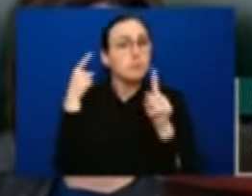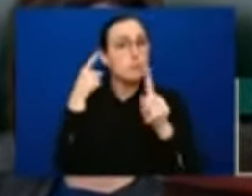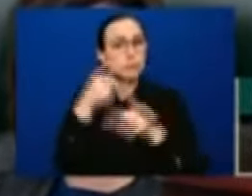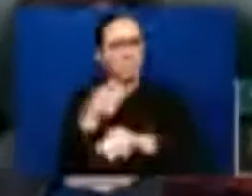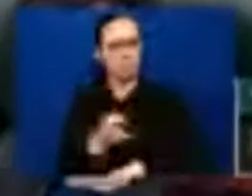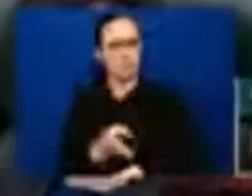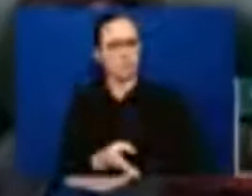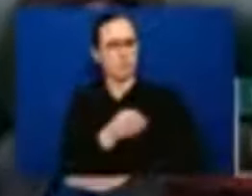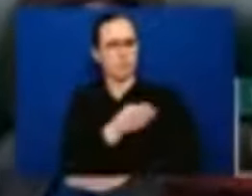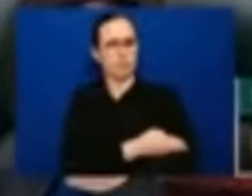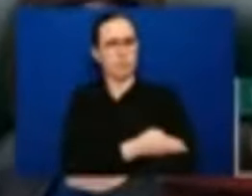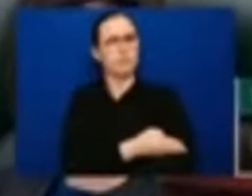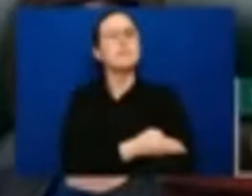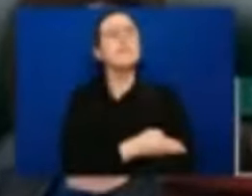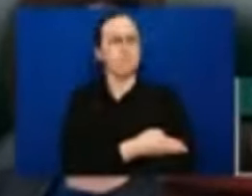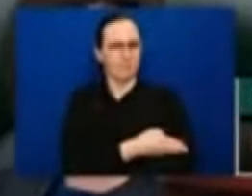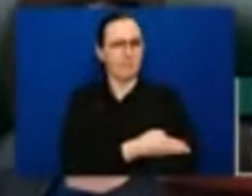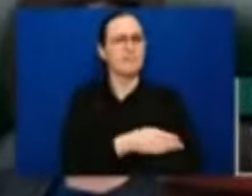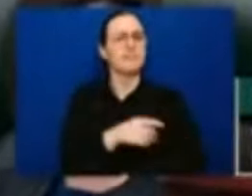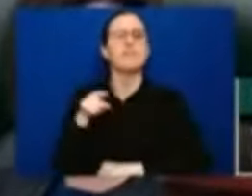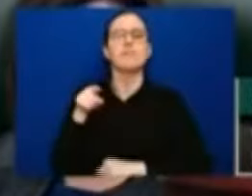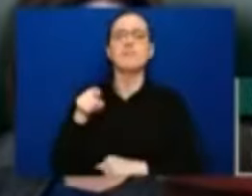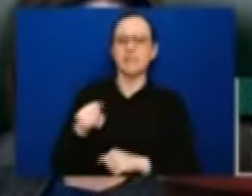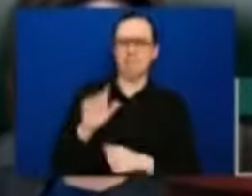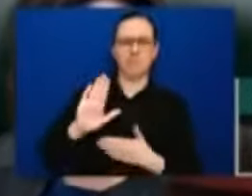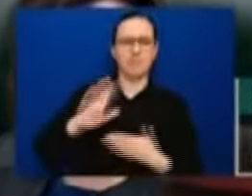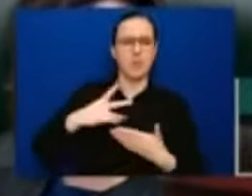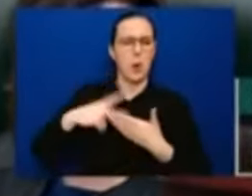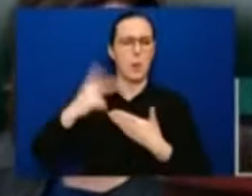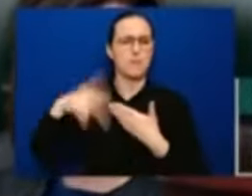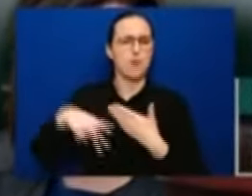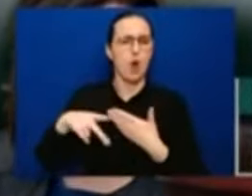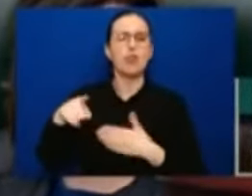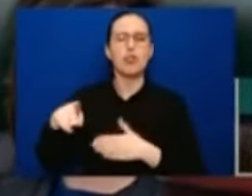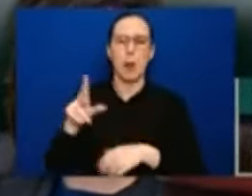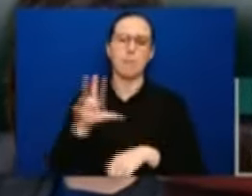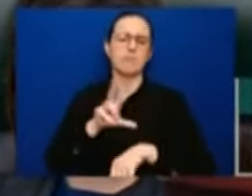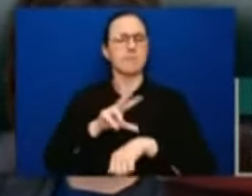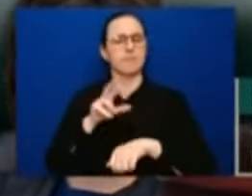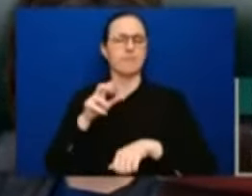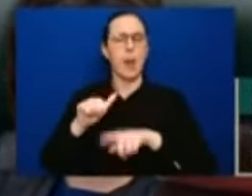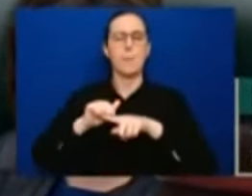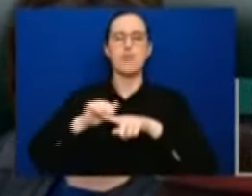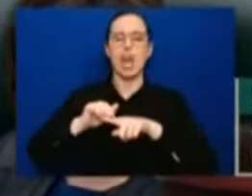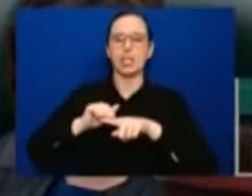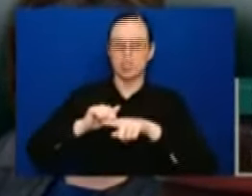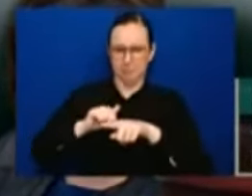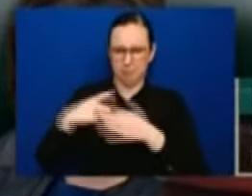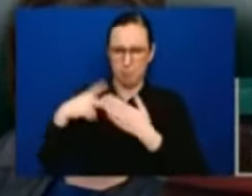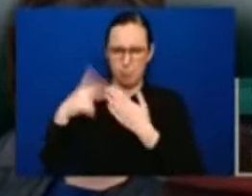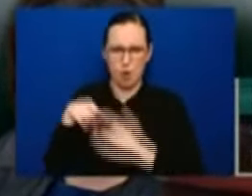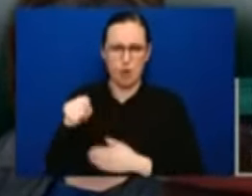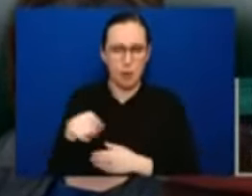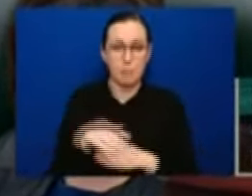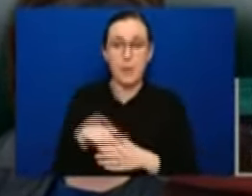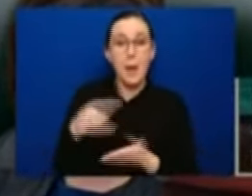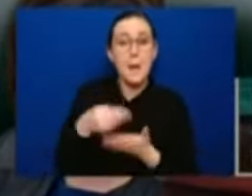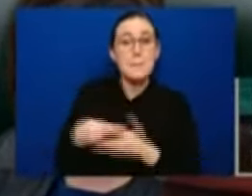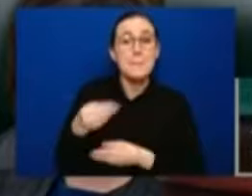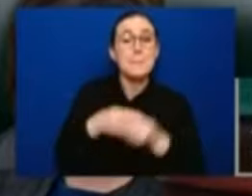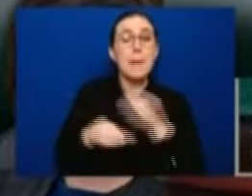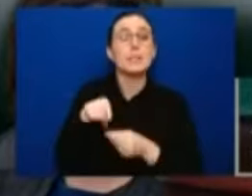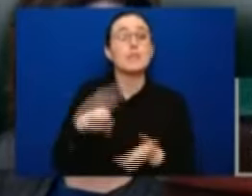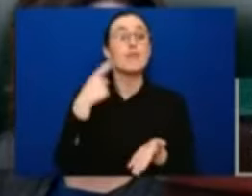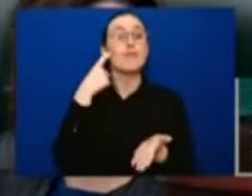linked to emerging technology sectors. And this budget also reflects Alberta's agreement with the federal government to support